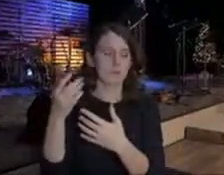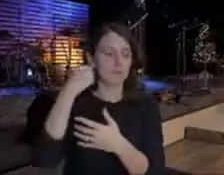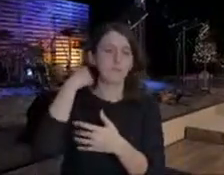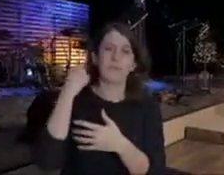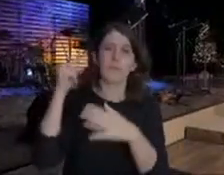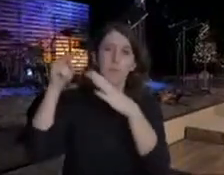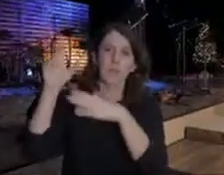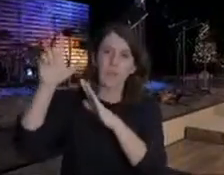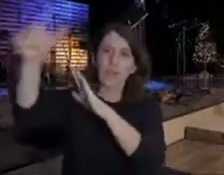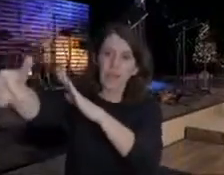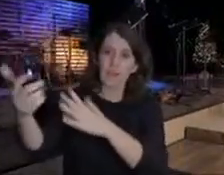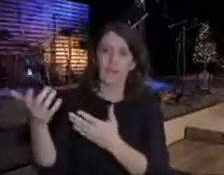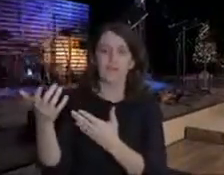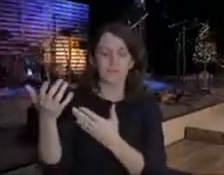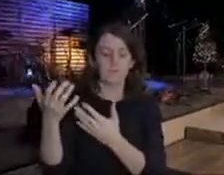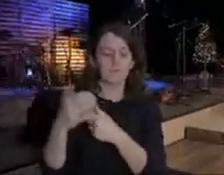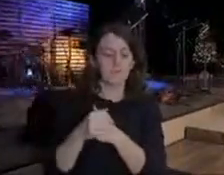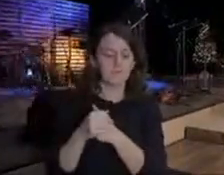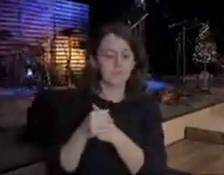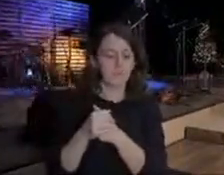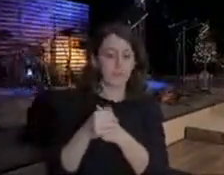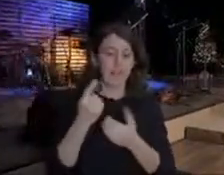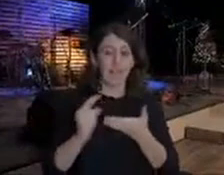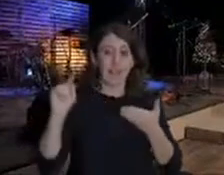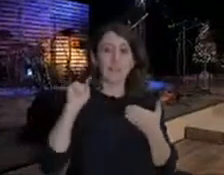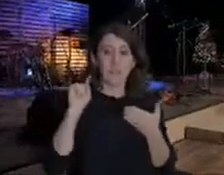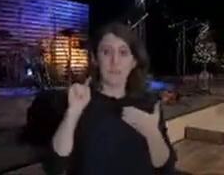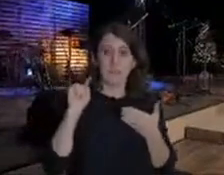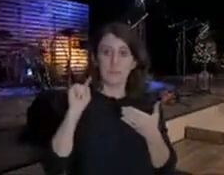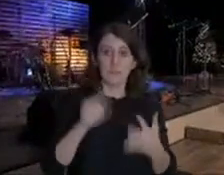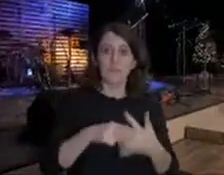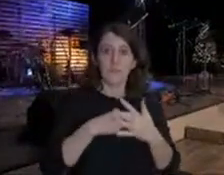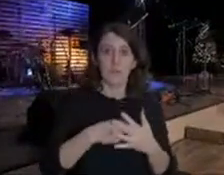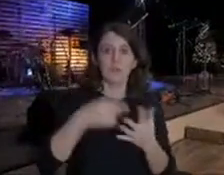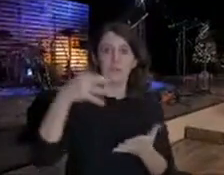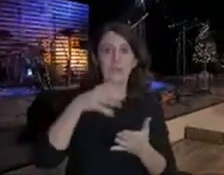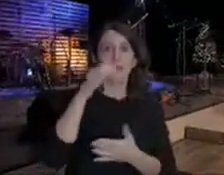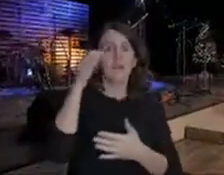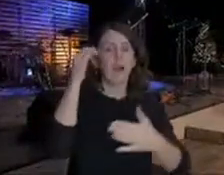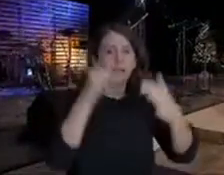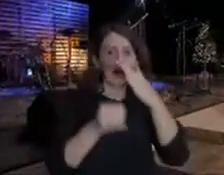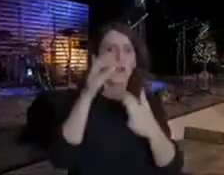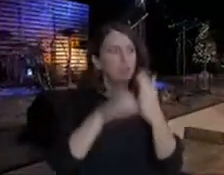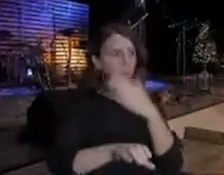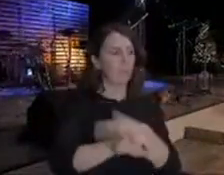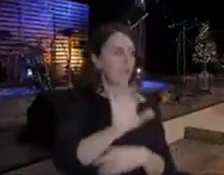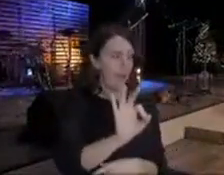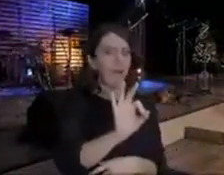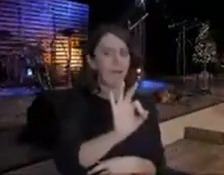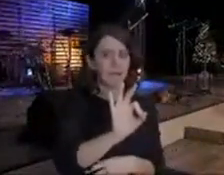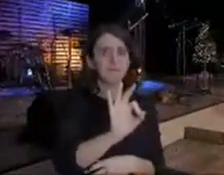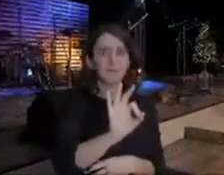What is this predicting? What is this looking forward to? And last week, we began the series by looking at Isaiah chapter 9. Isaiah 9, we saw